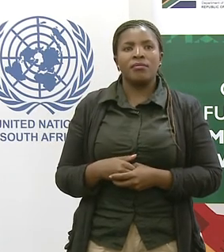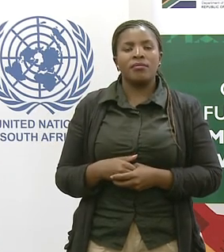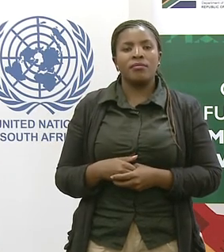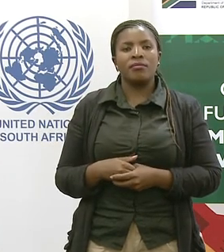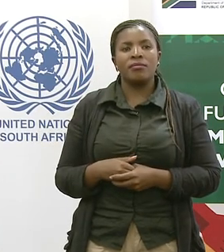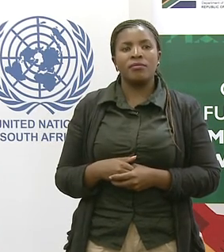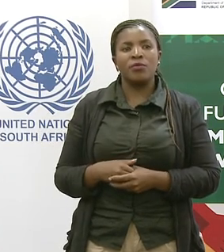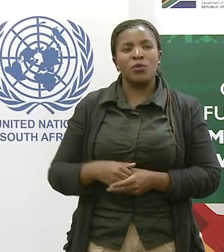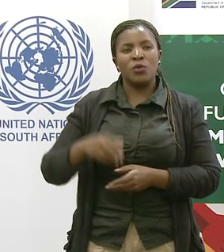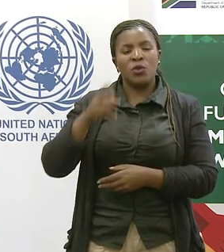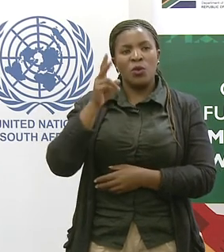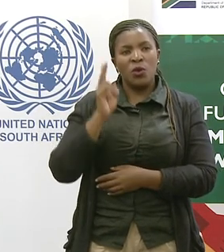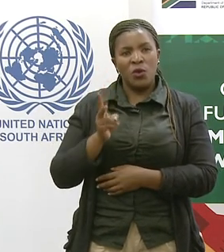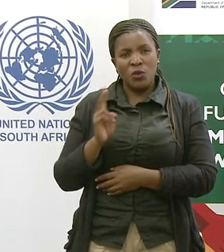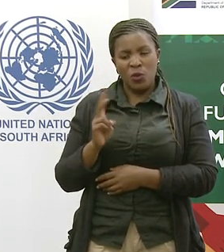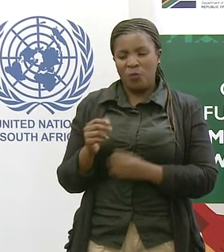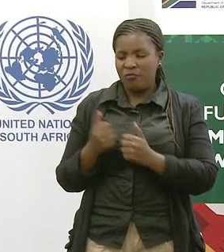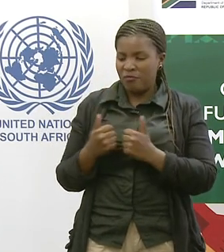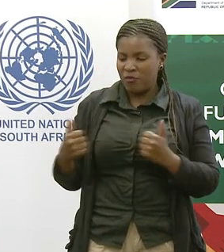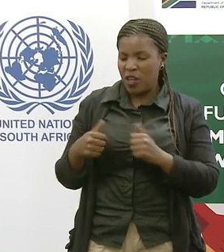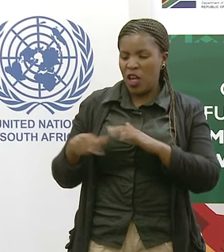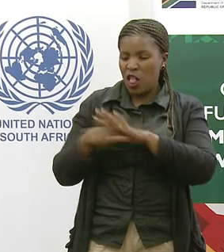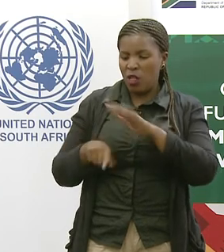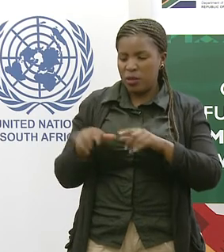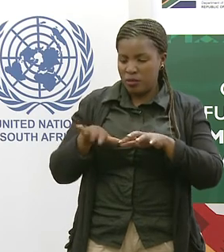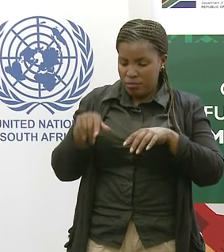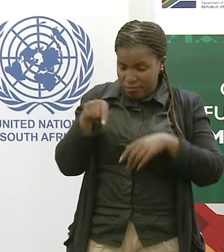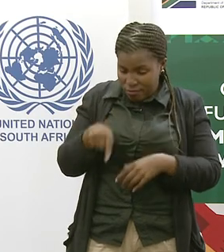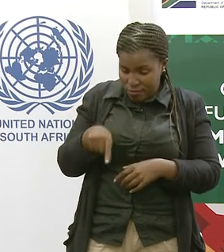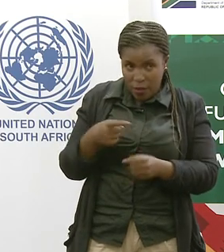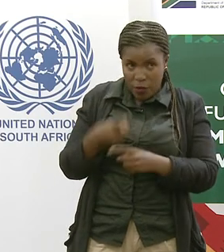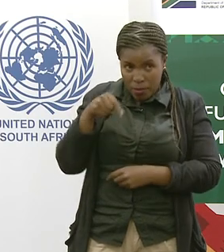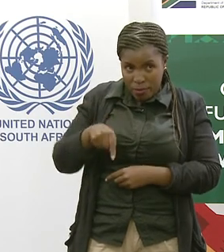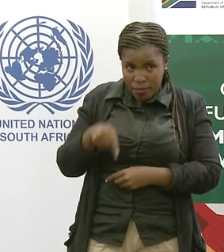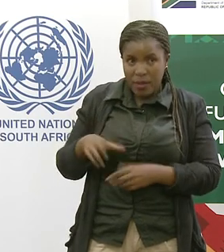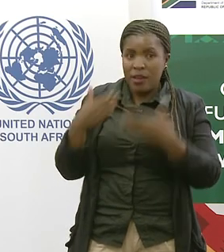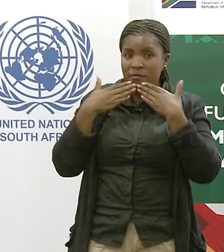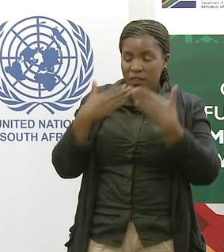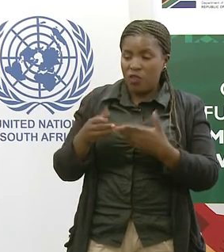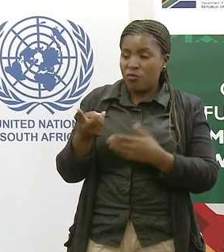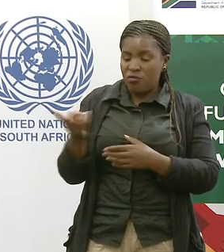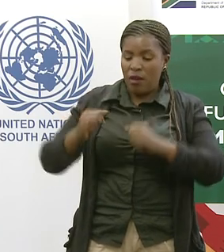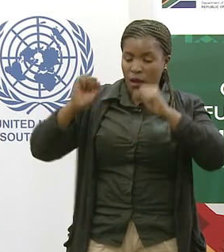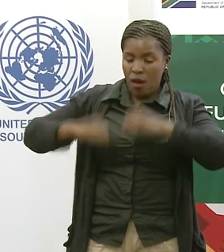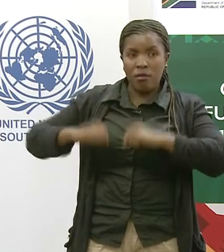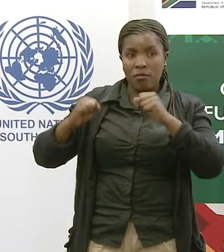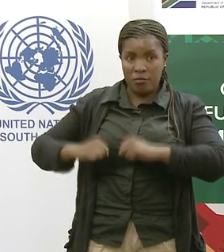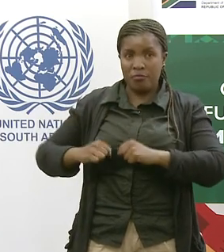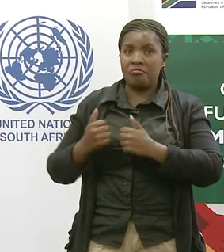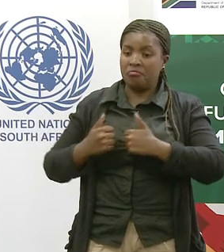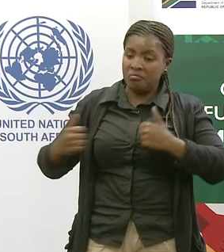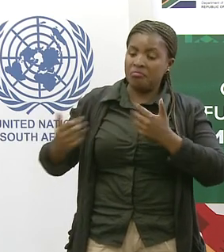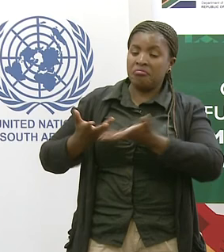No less of a thank you to the local panelists, Dr. Maslat and Eddie. Thank you for agreeing to be part of the